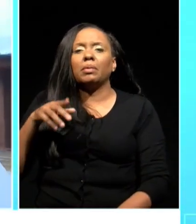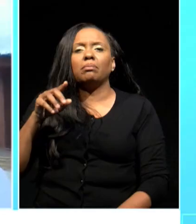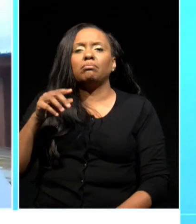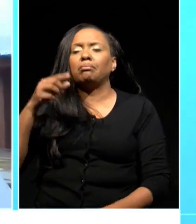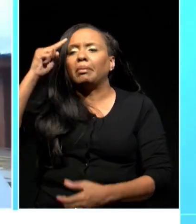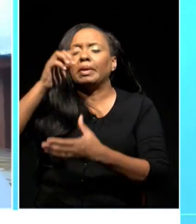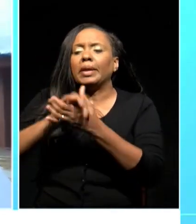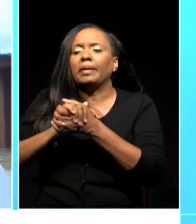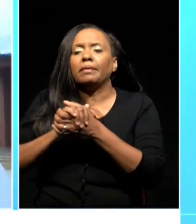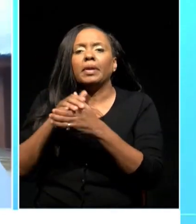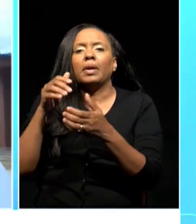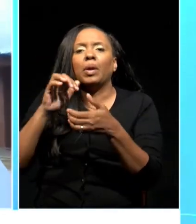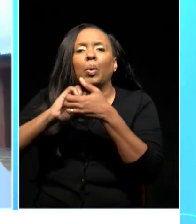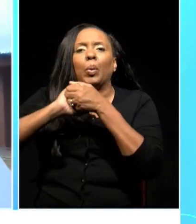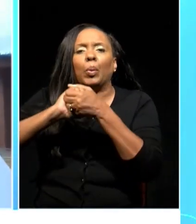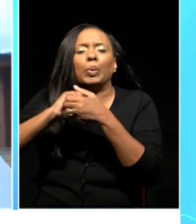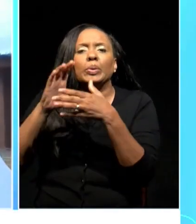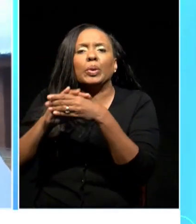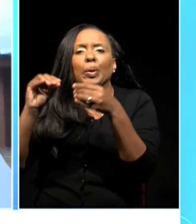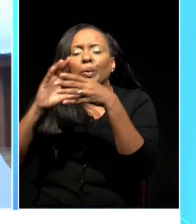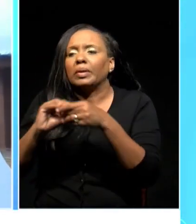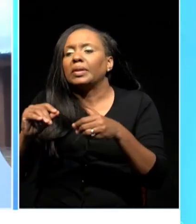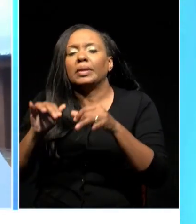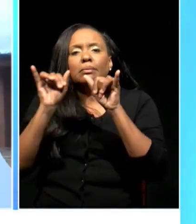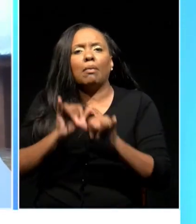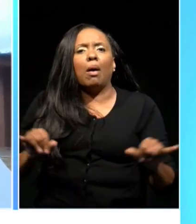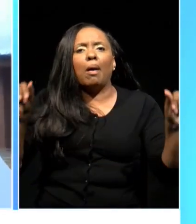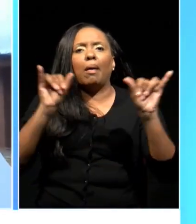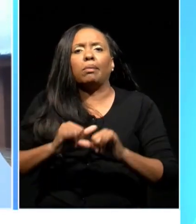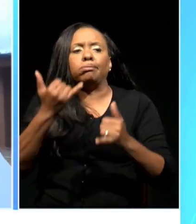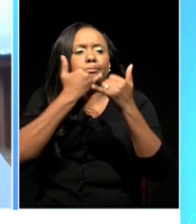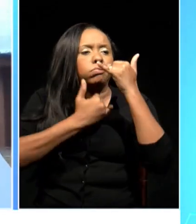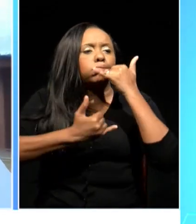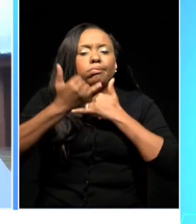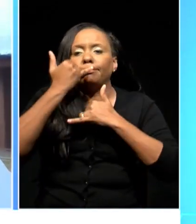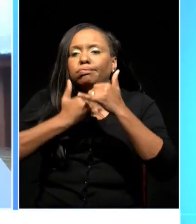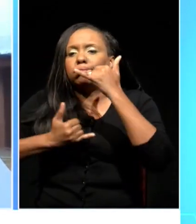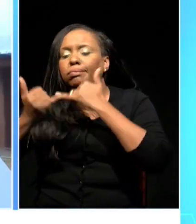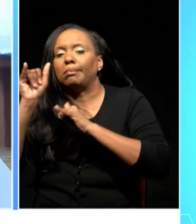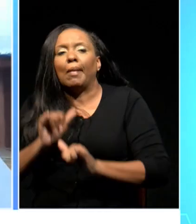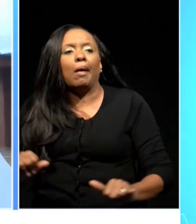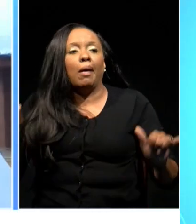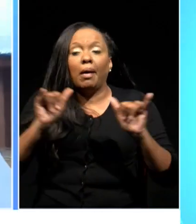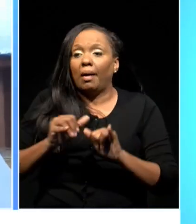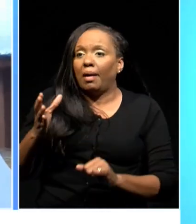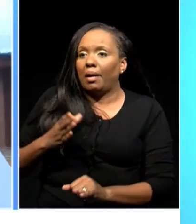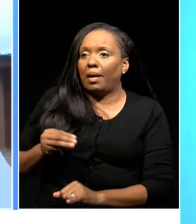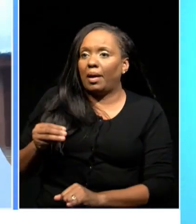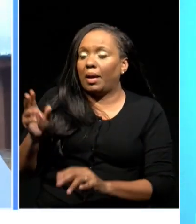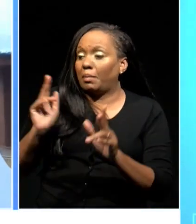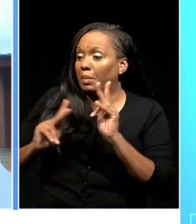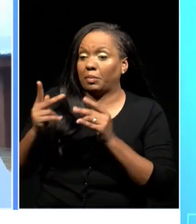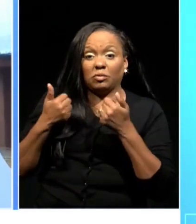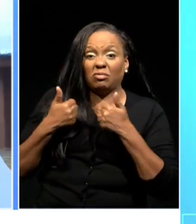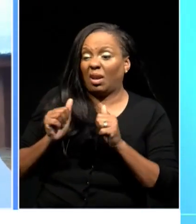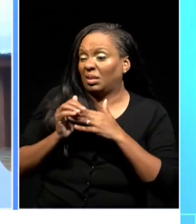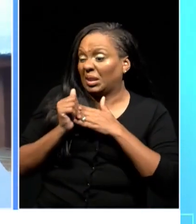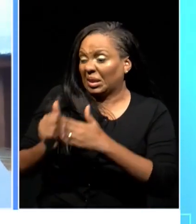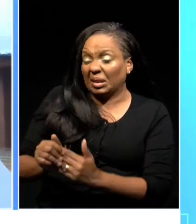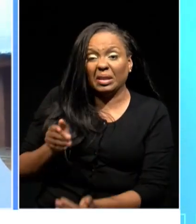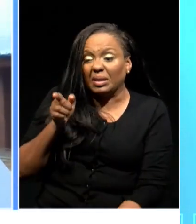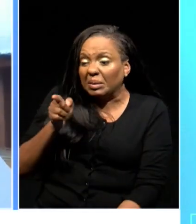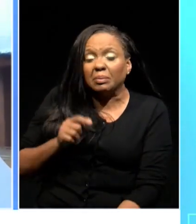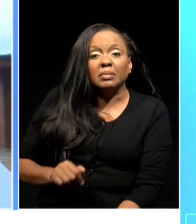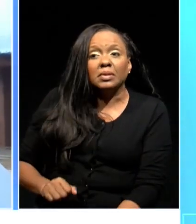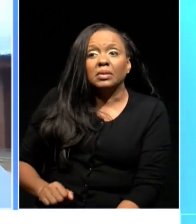there they are repeating the same mistakes all the time. And when people even guide them from an objective